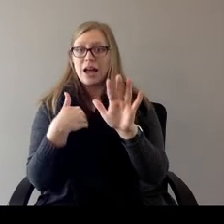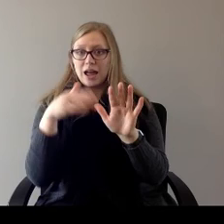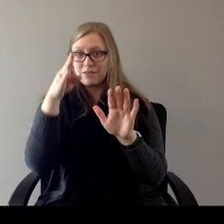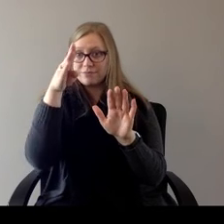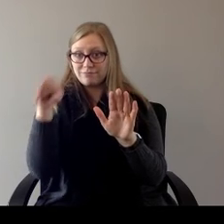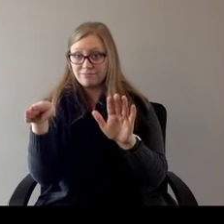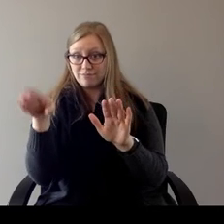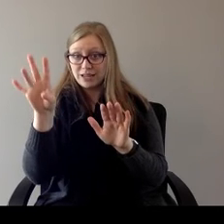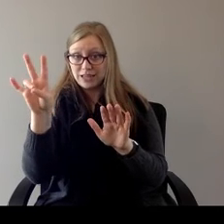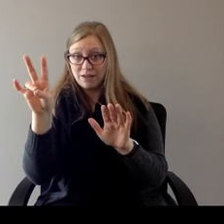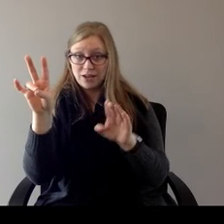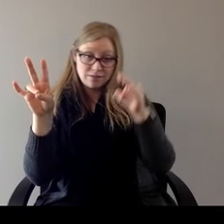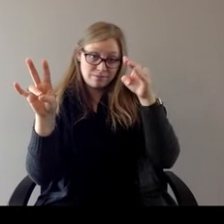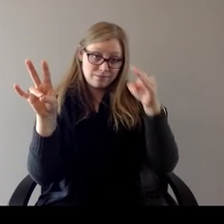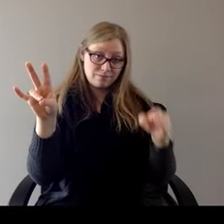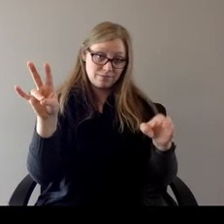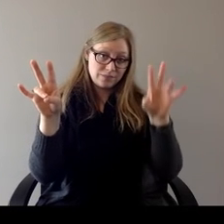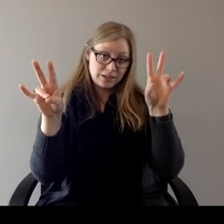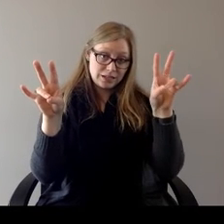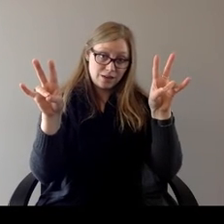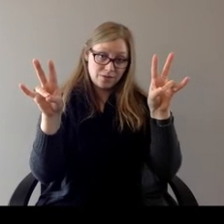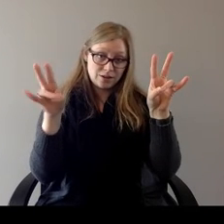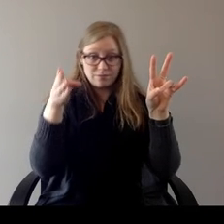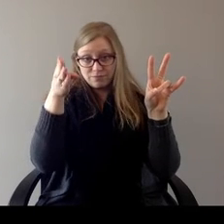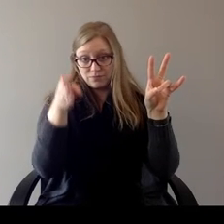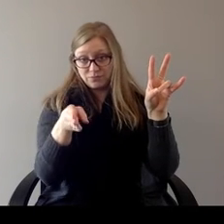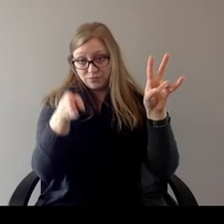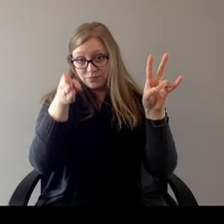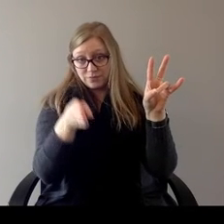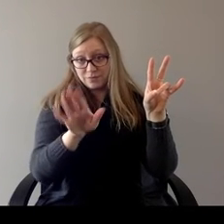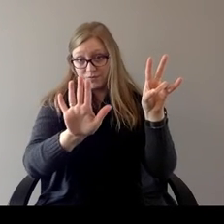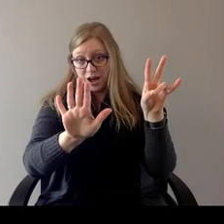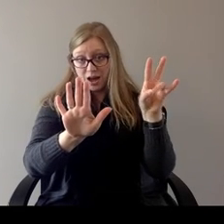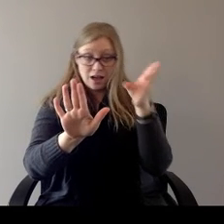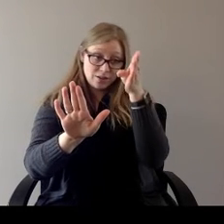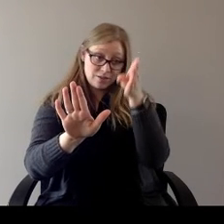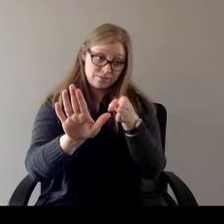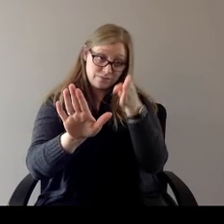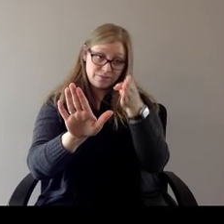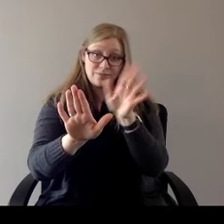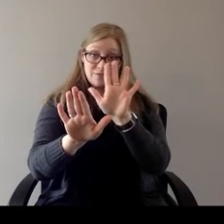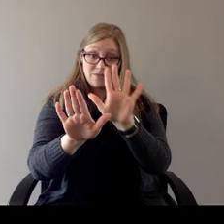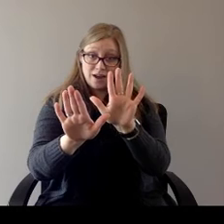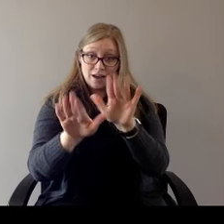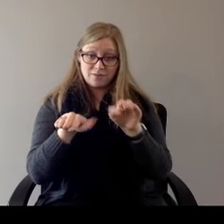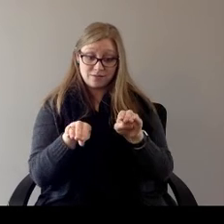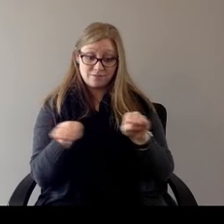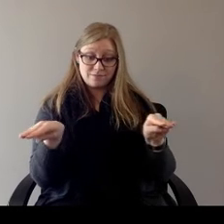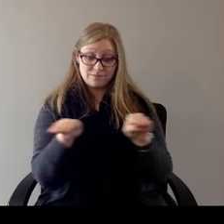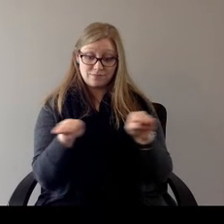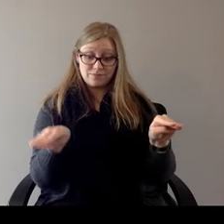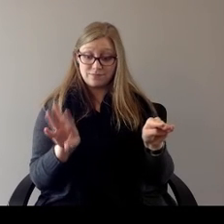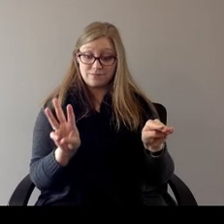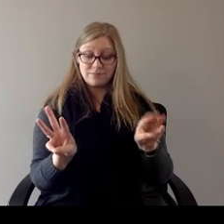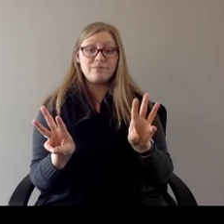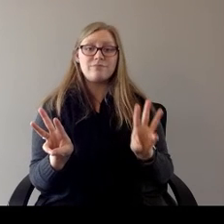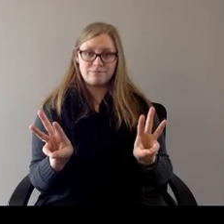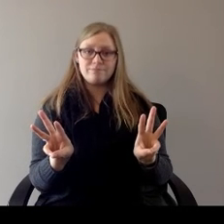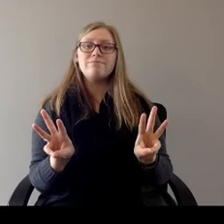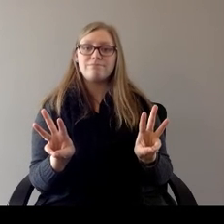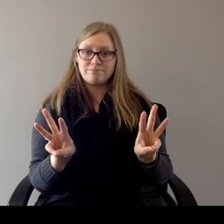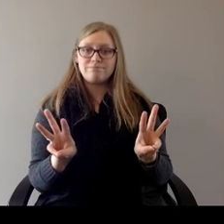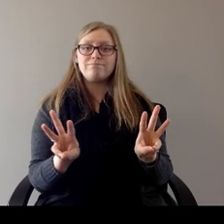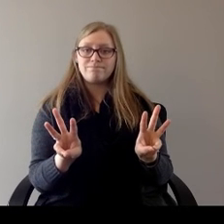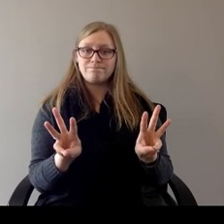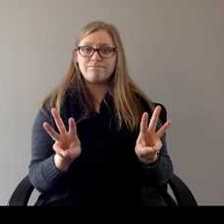7, a side that's 5, a side that's 5, and a side that is 6, and a side that is 6.